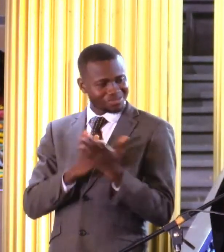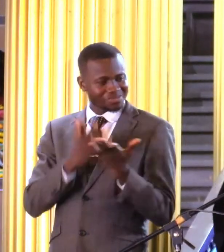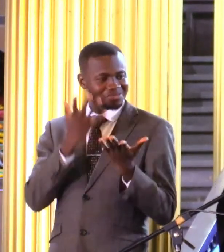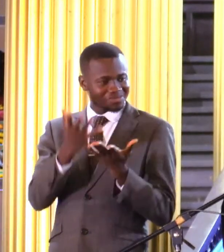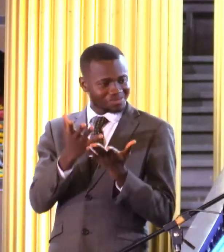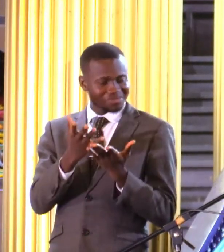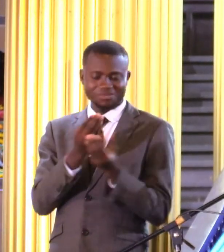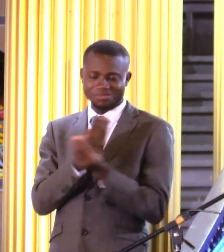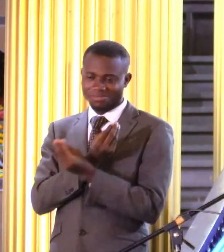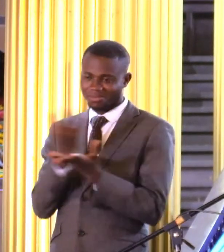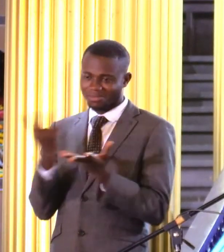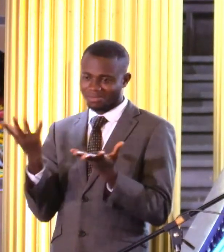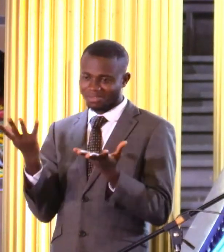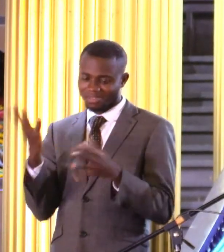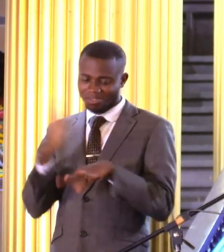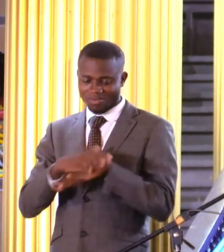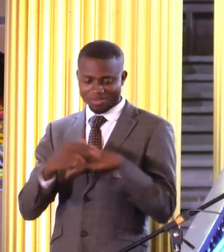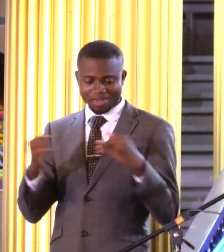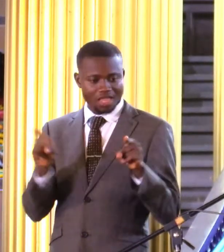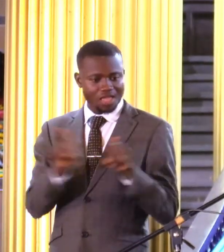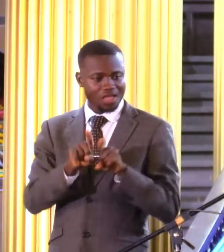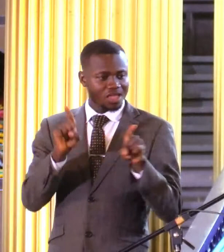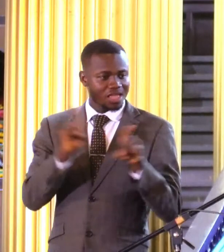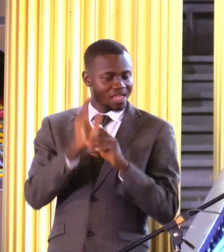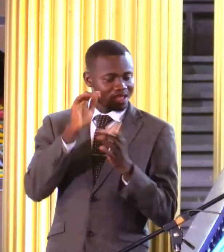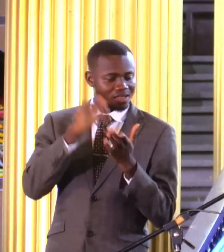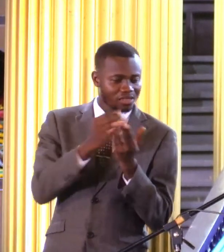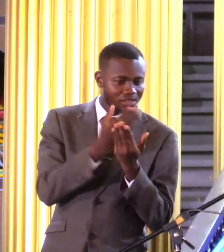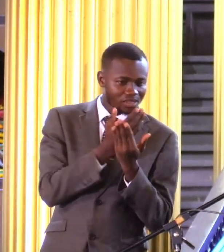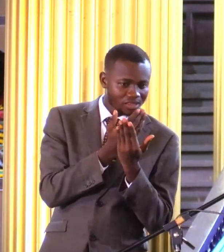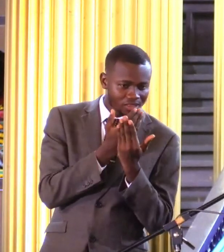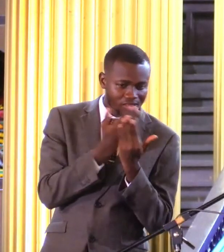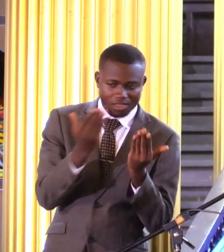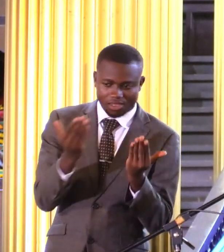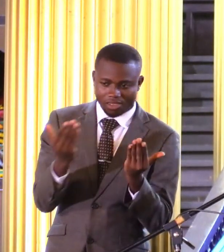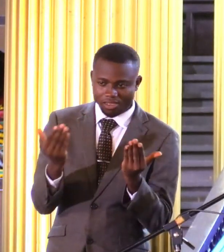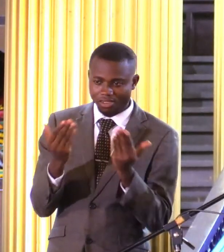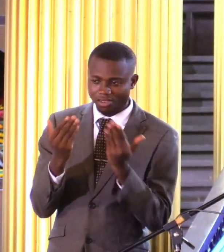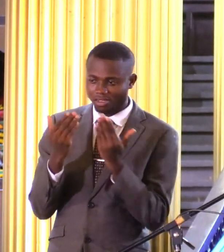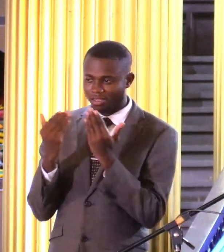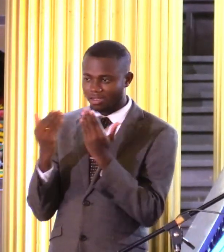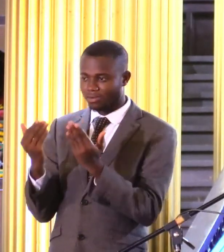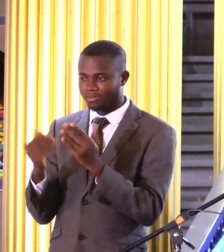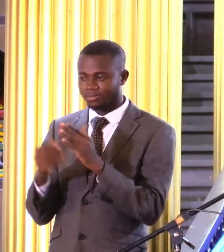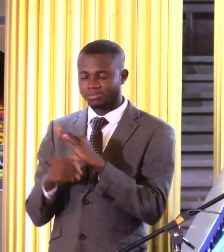for you online as well. So I'd like to thank you very much. Before